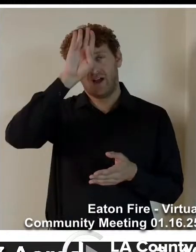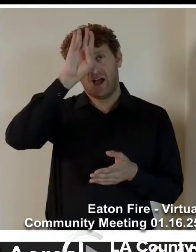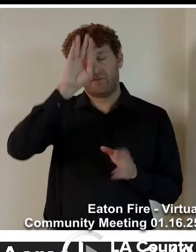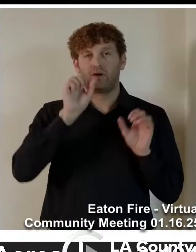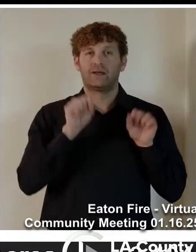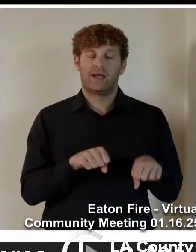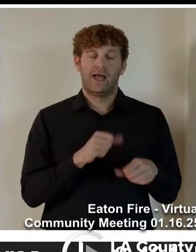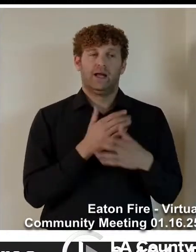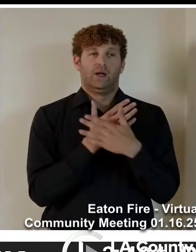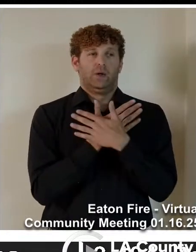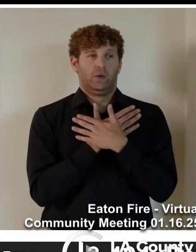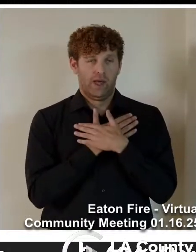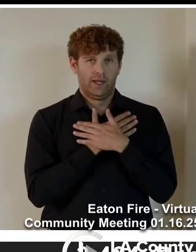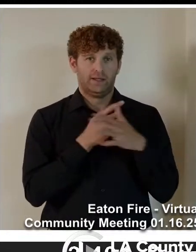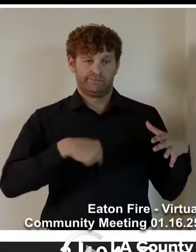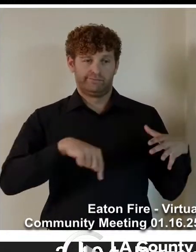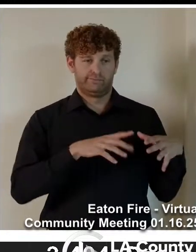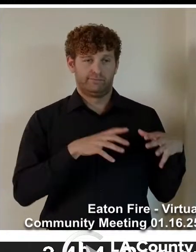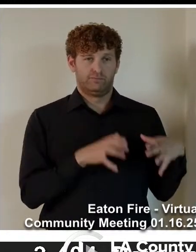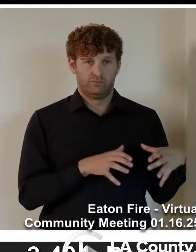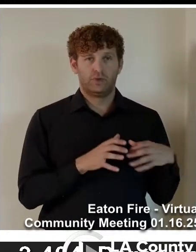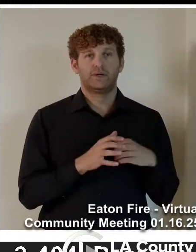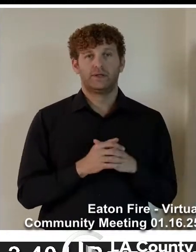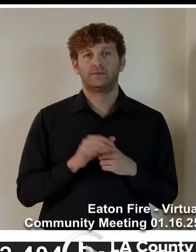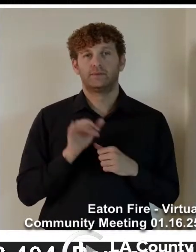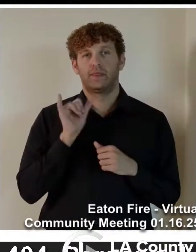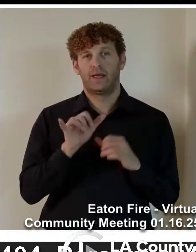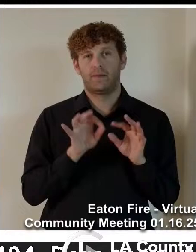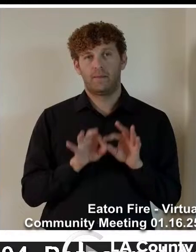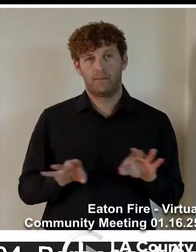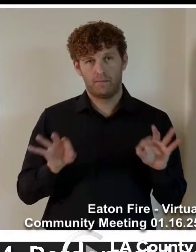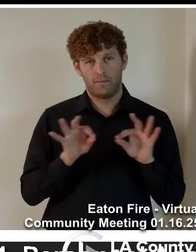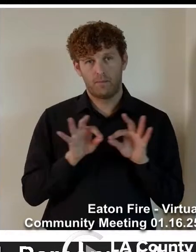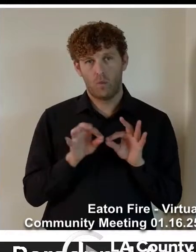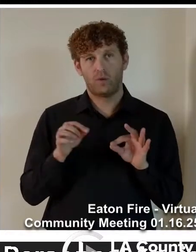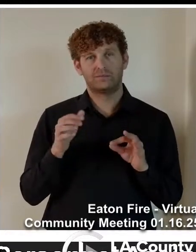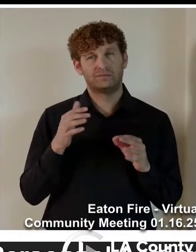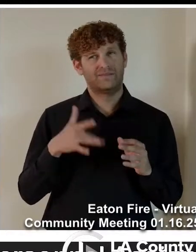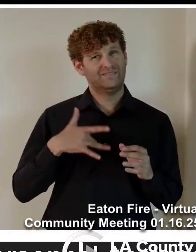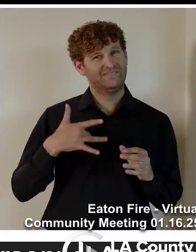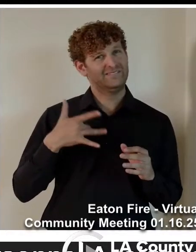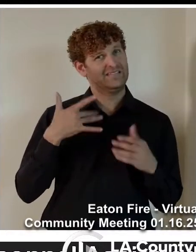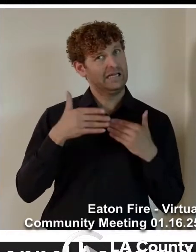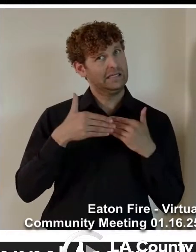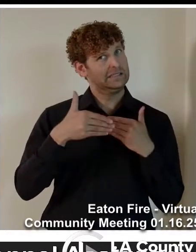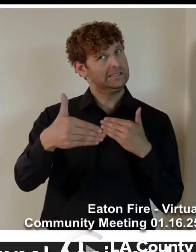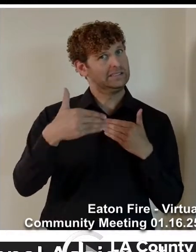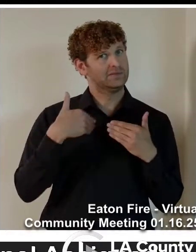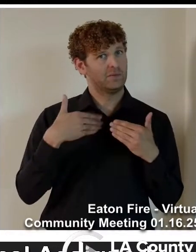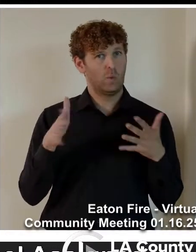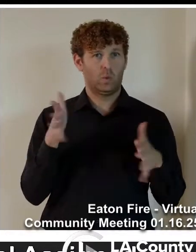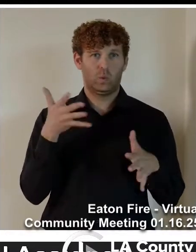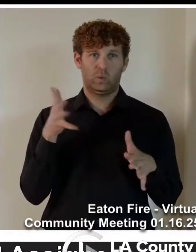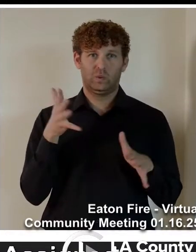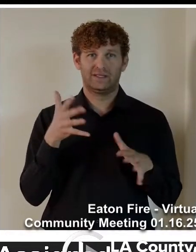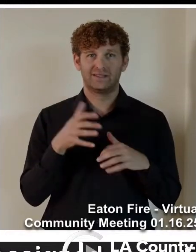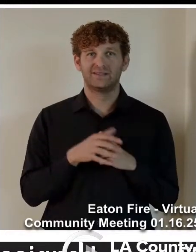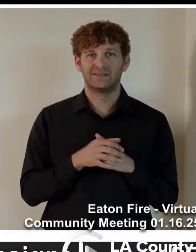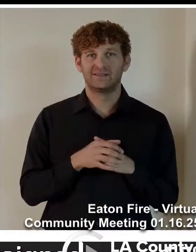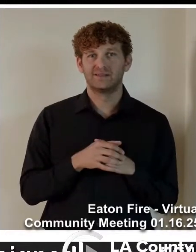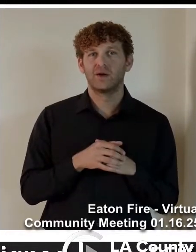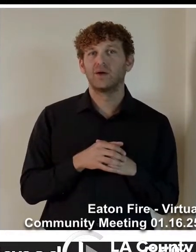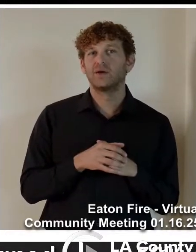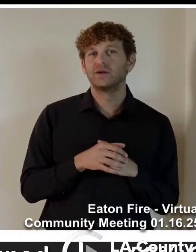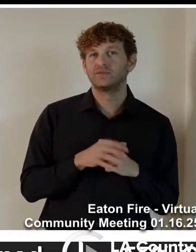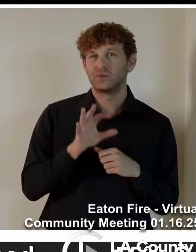really important because we have other wind events that possibly could be coming. You heard from F-Band how dry the fuels are.